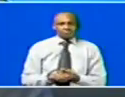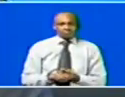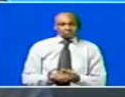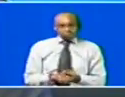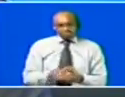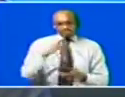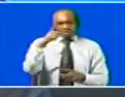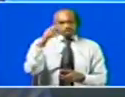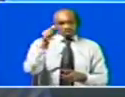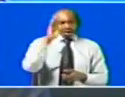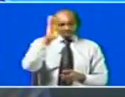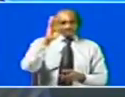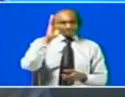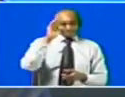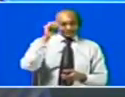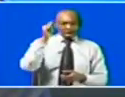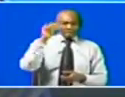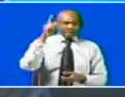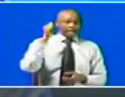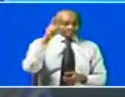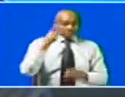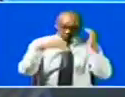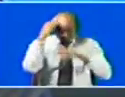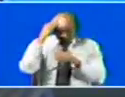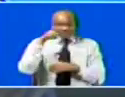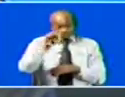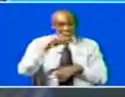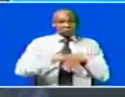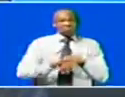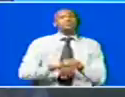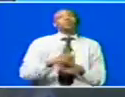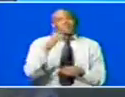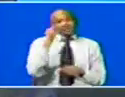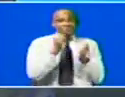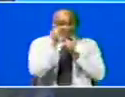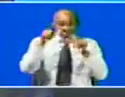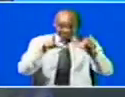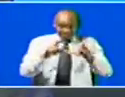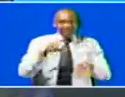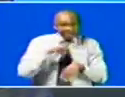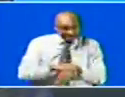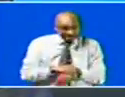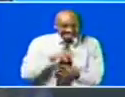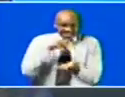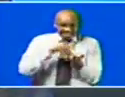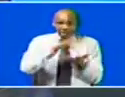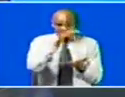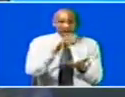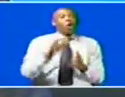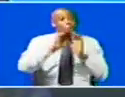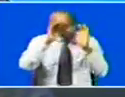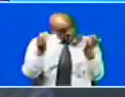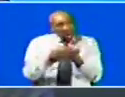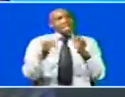Mubarak University received the new ISO 9001 certification of the year 2015, raising its status to a world-class